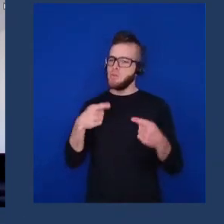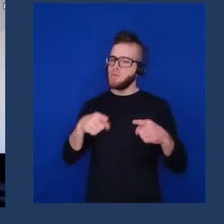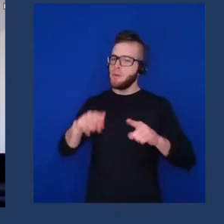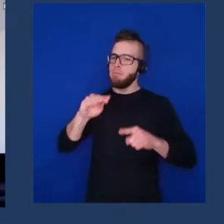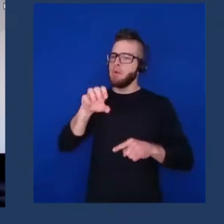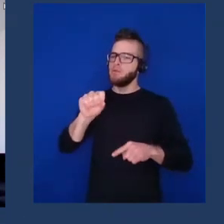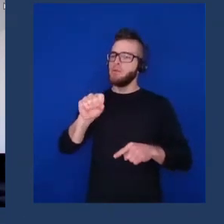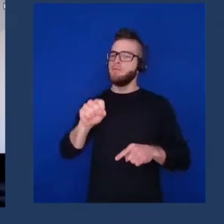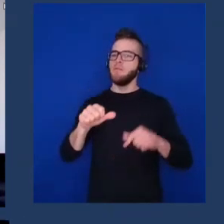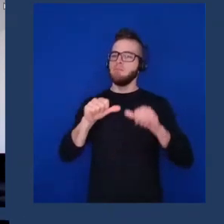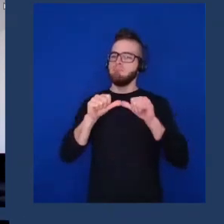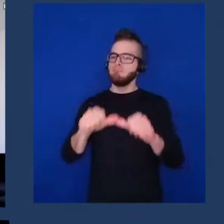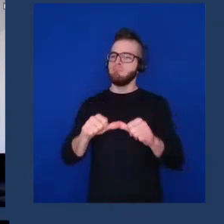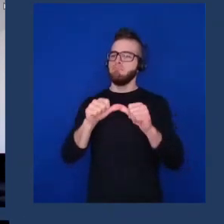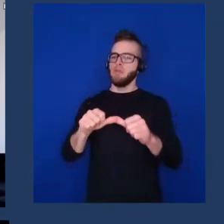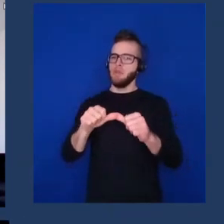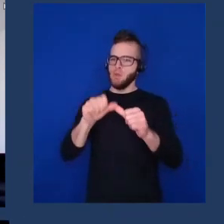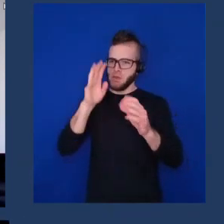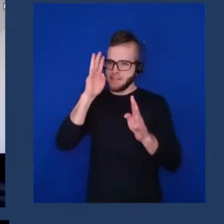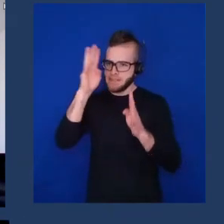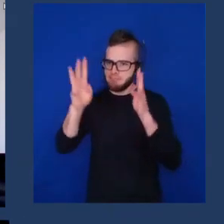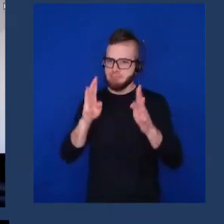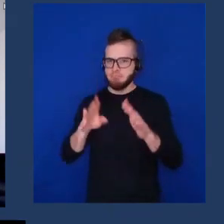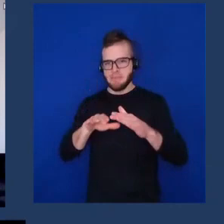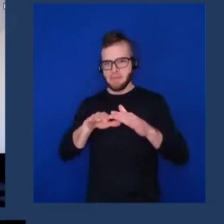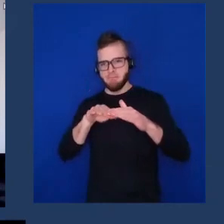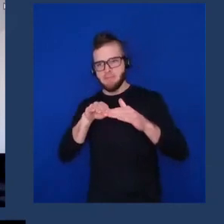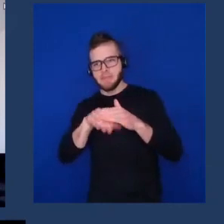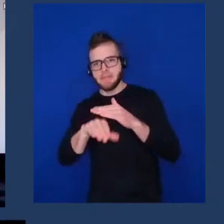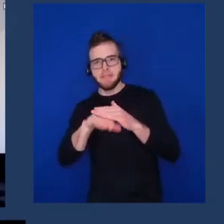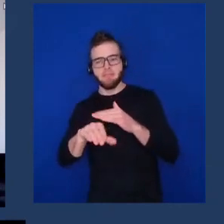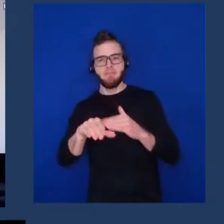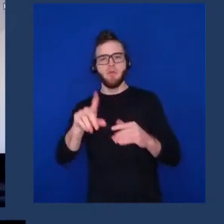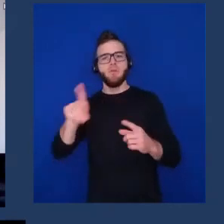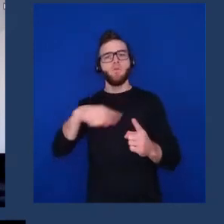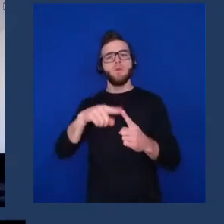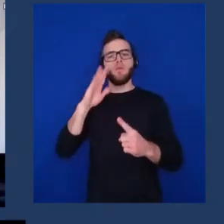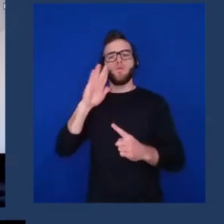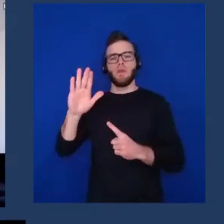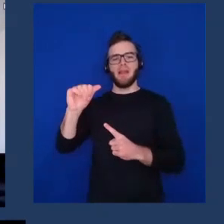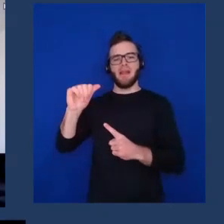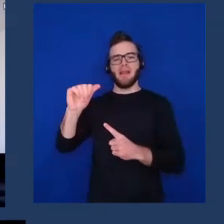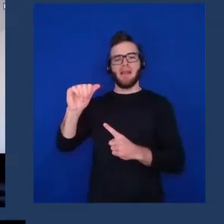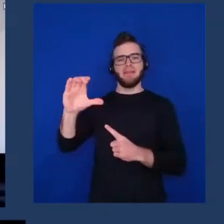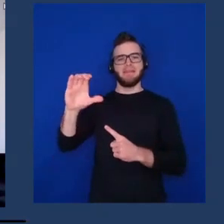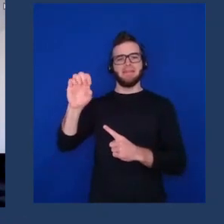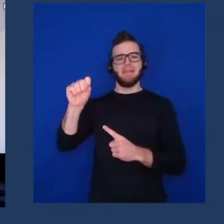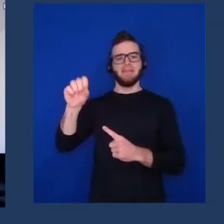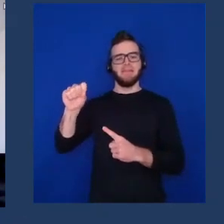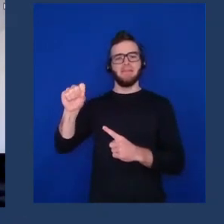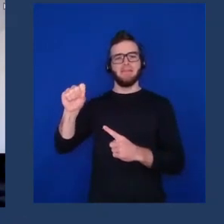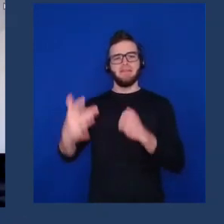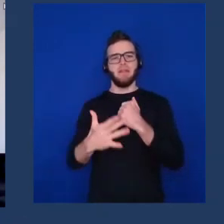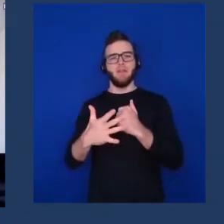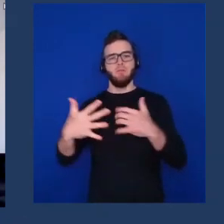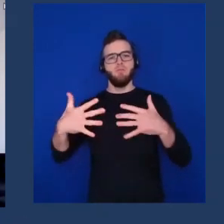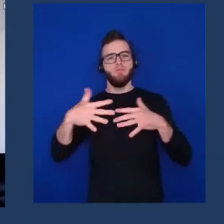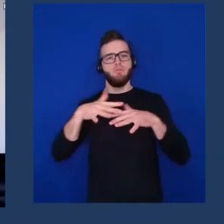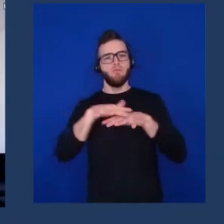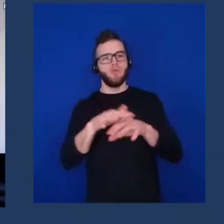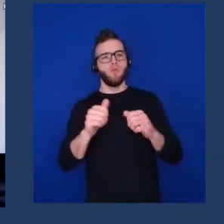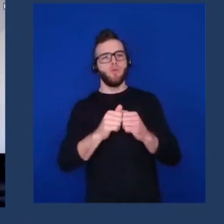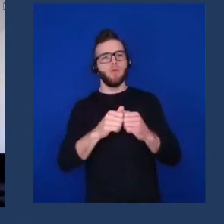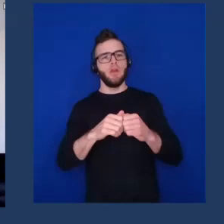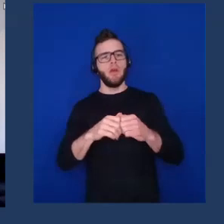accessibility innovation, when will access technology merge with universal usage technologies like keyboardless